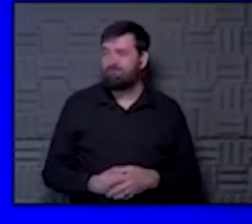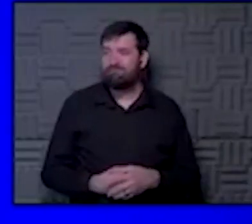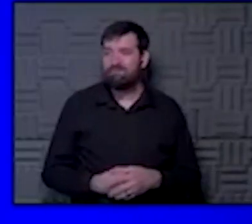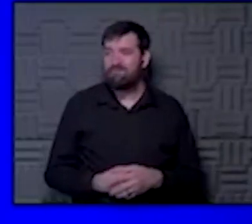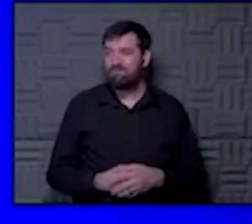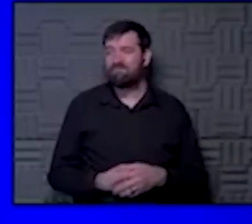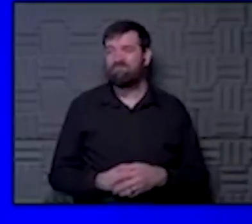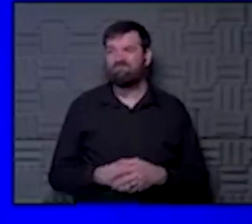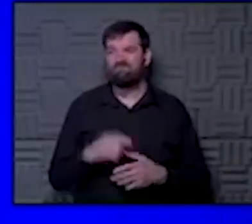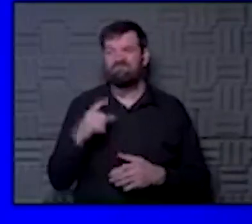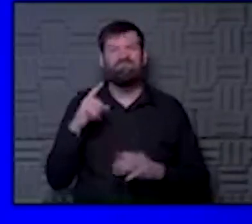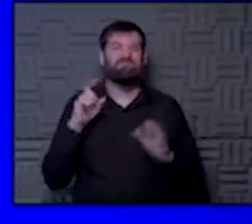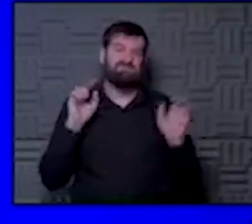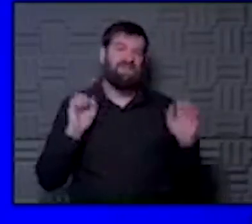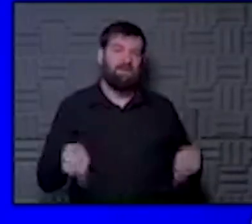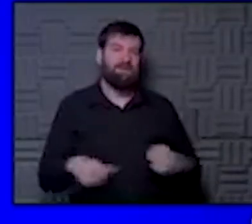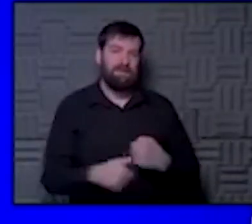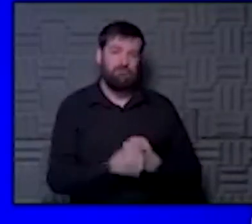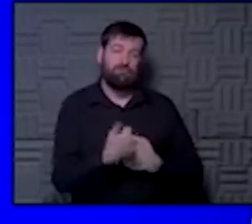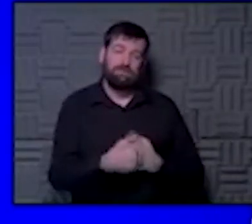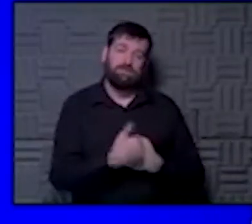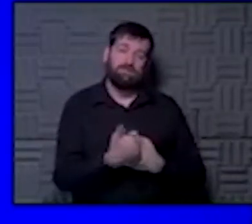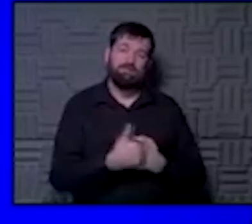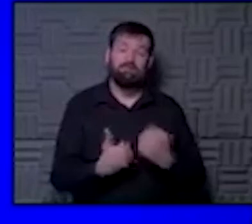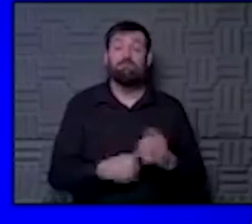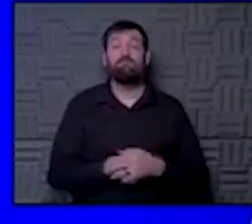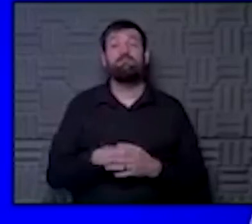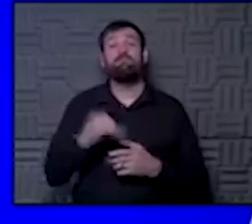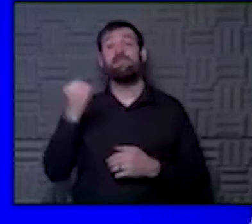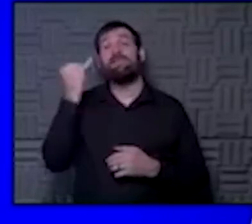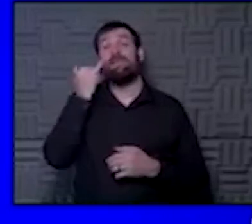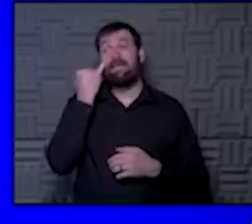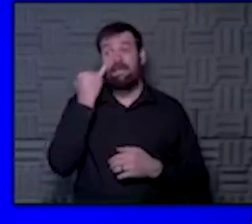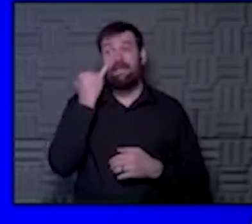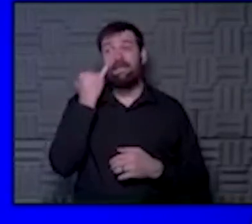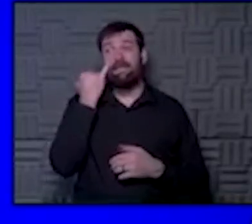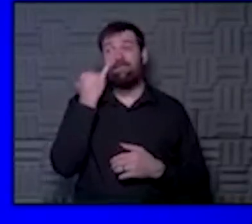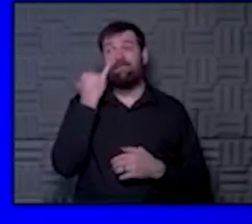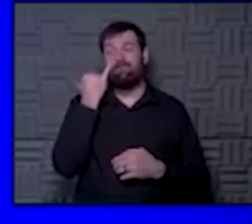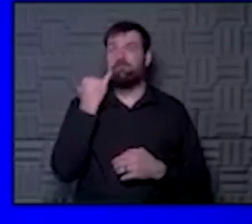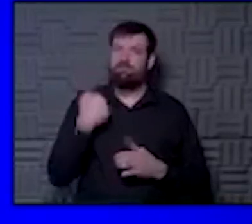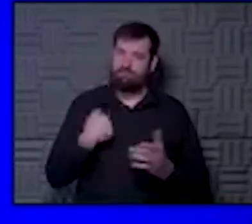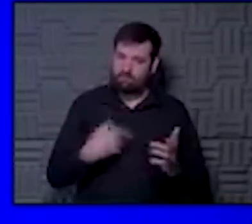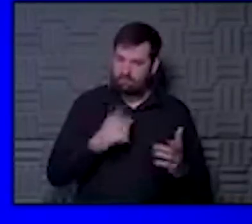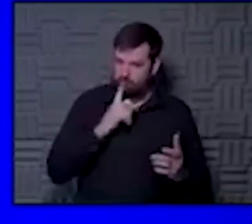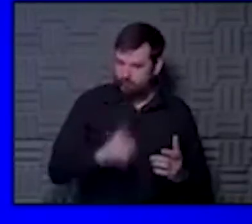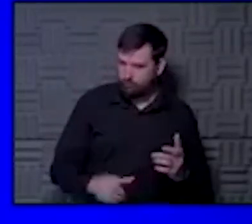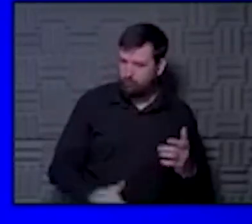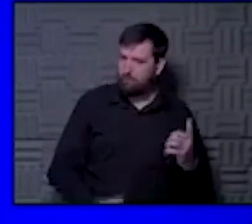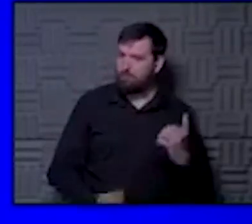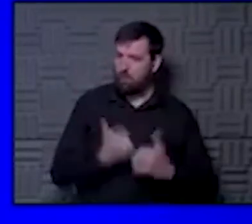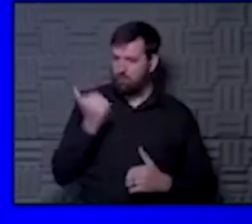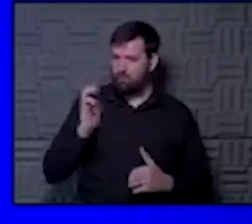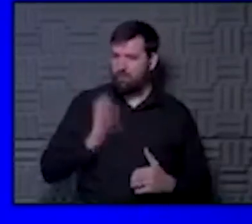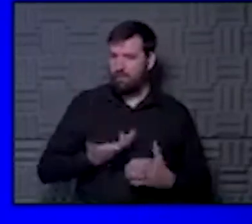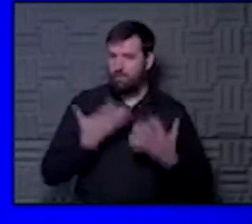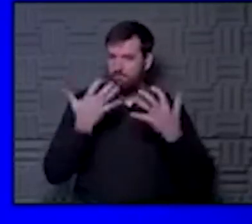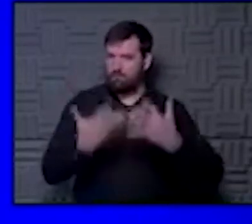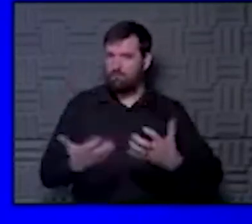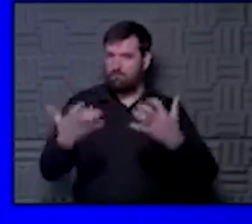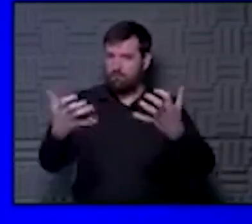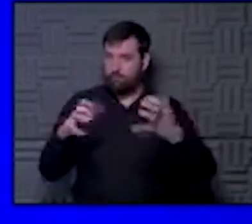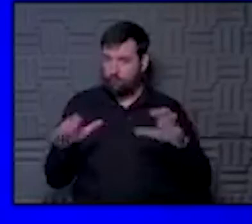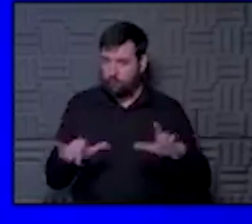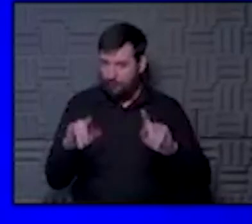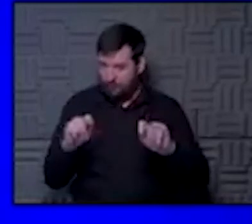I think it's edgy. it can be dangerous. Now, if everybody were, and I'm sure most of our audience is probably doing this,